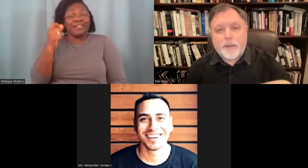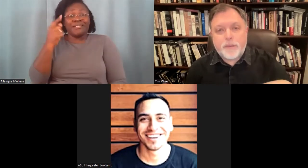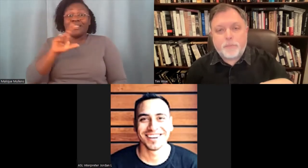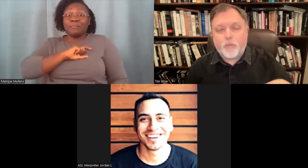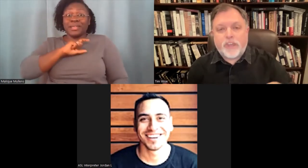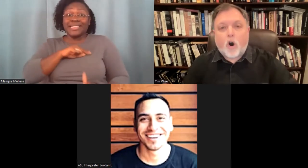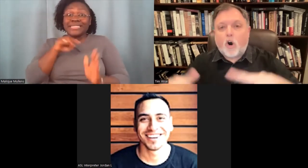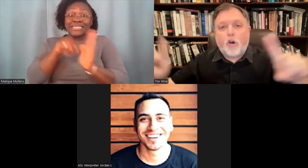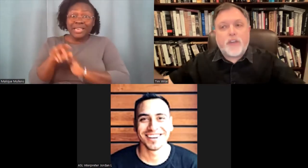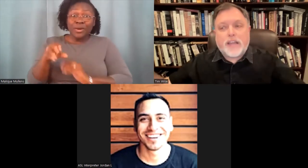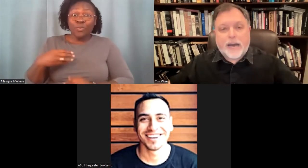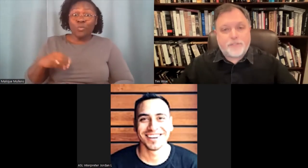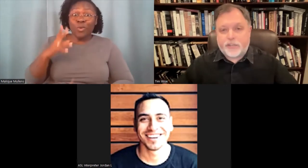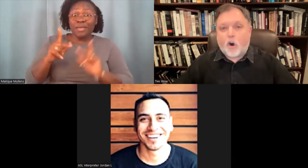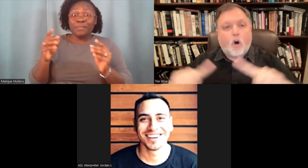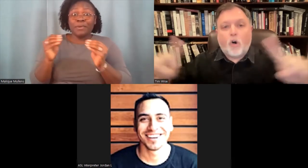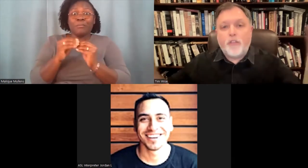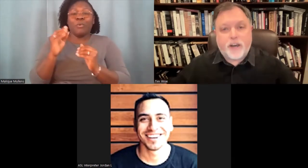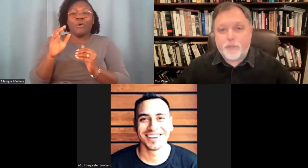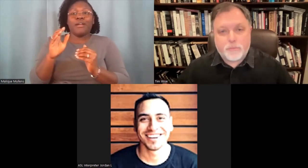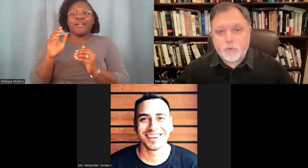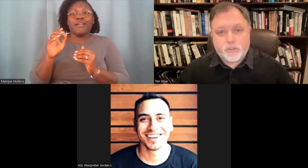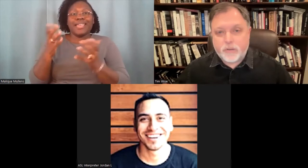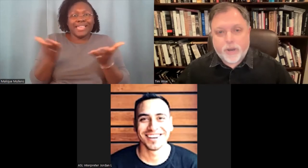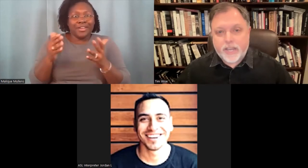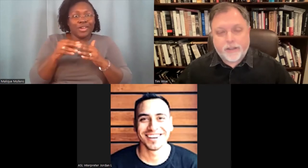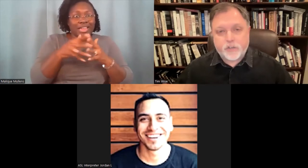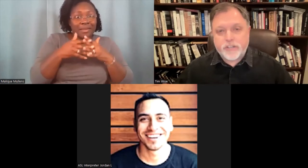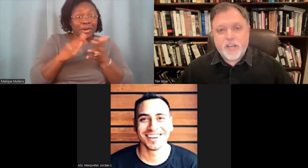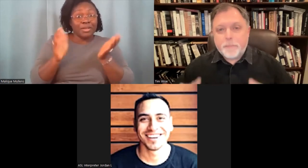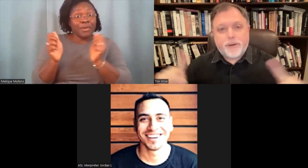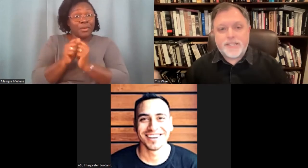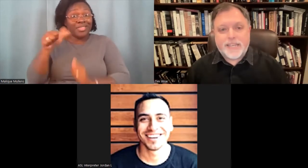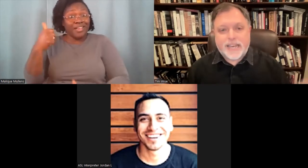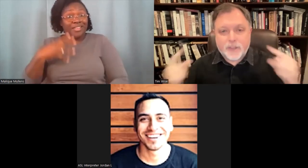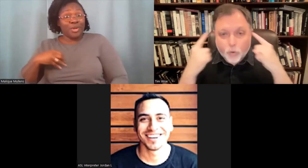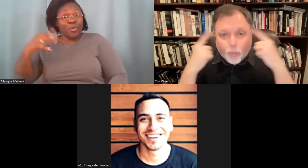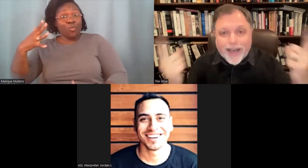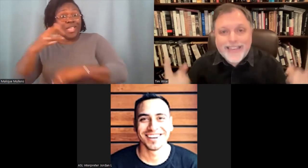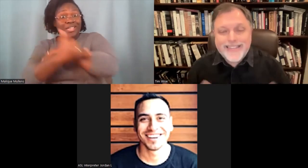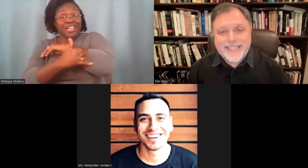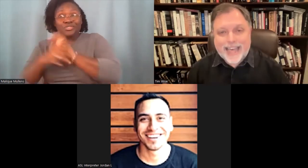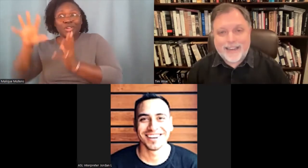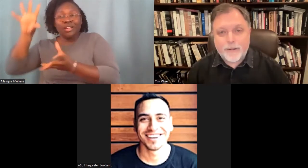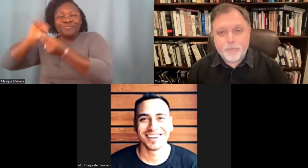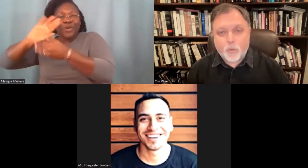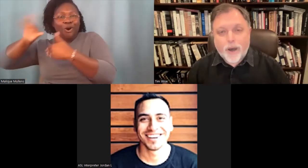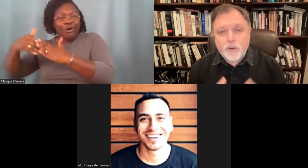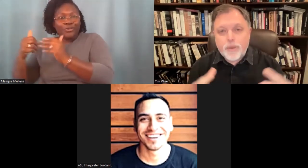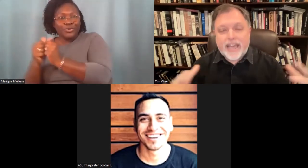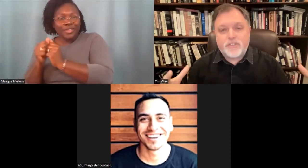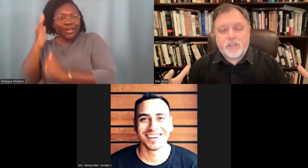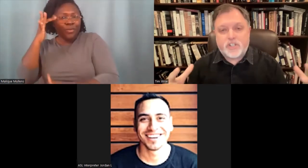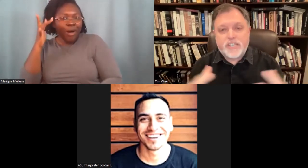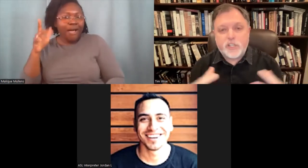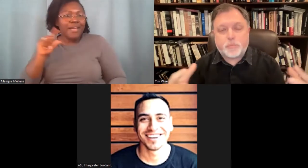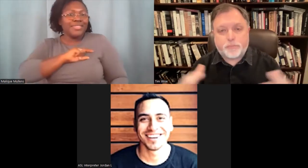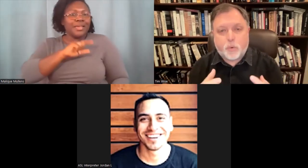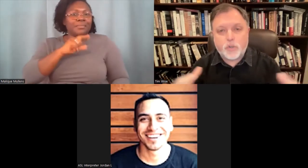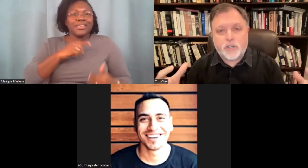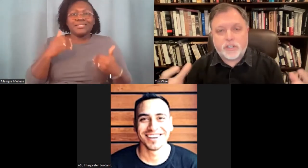more white people than all the cops in all the other mostly white countries put together. Why is that? Why do we have